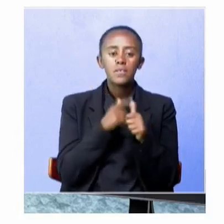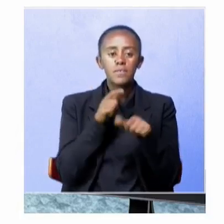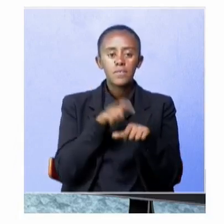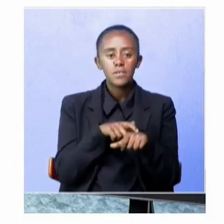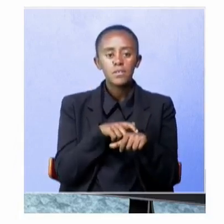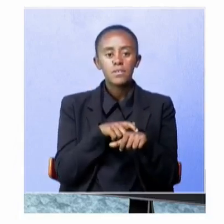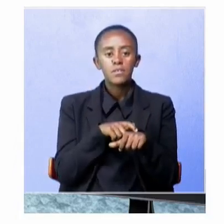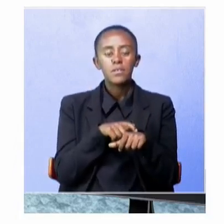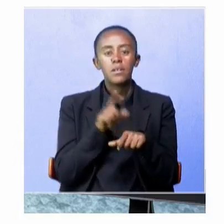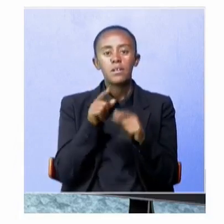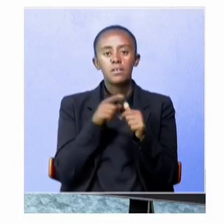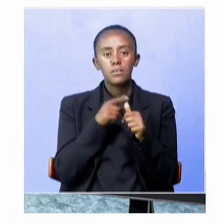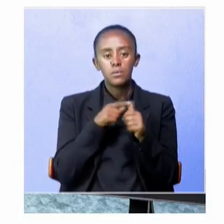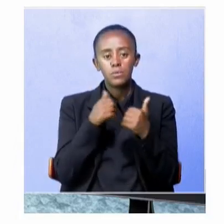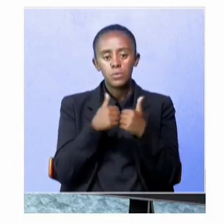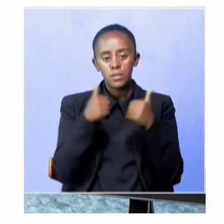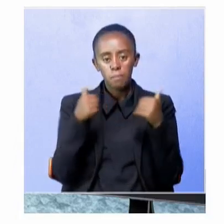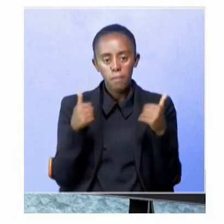being to separate